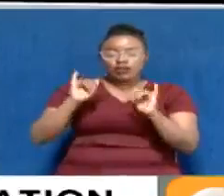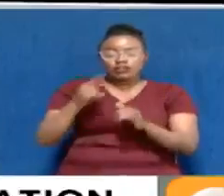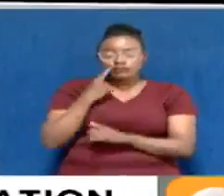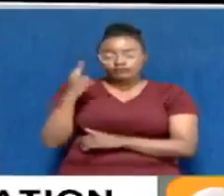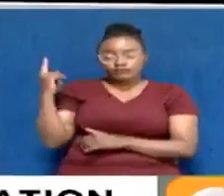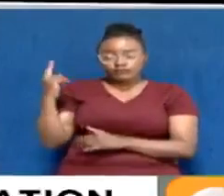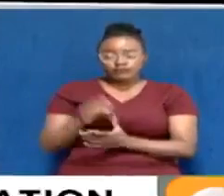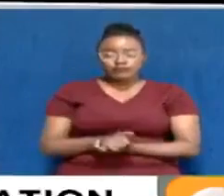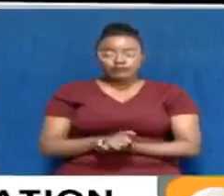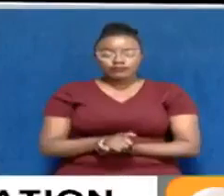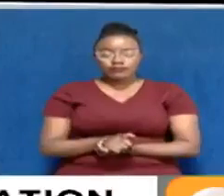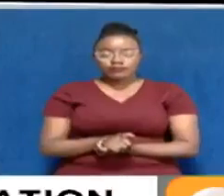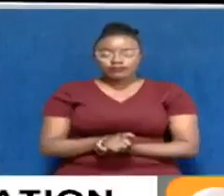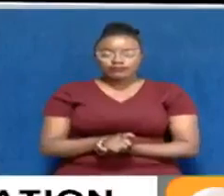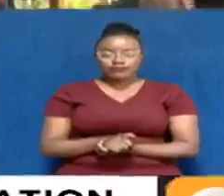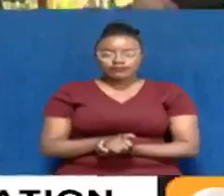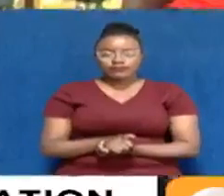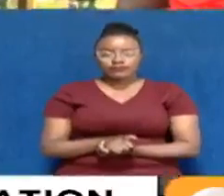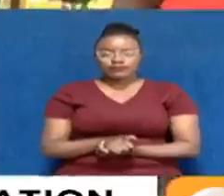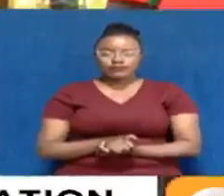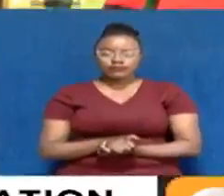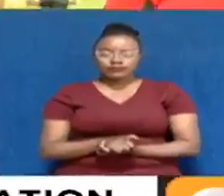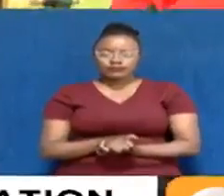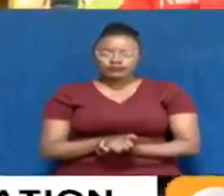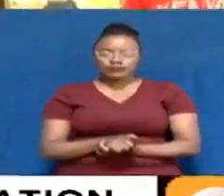from our very own Mike Okinyi.